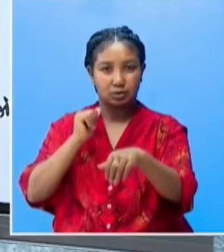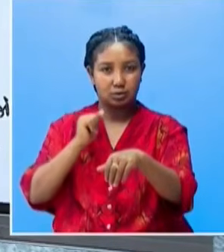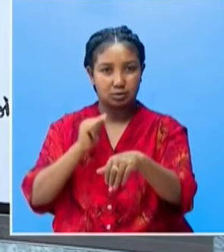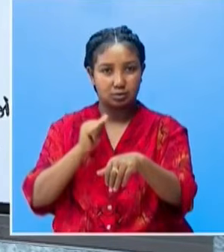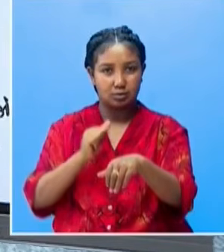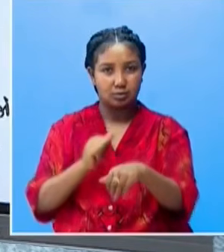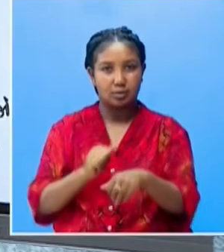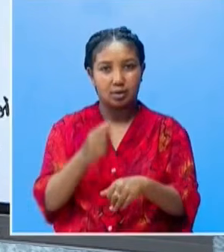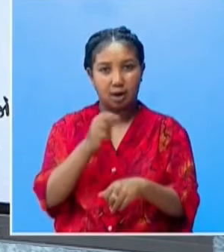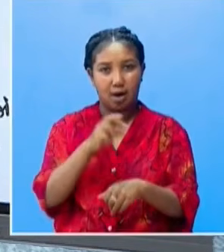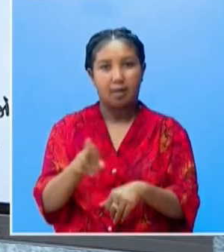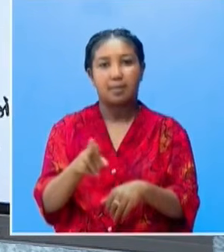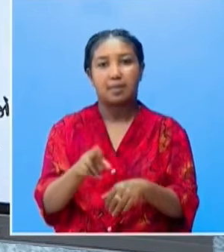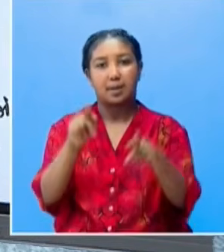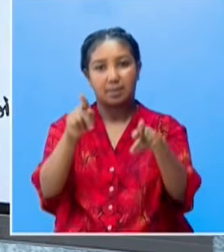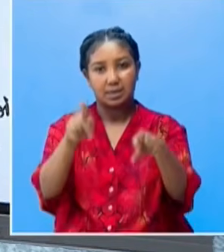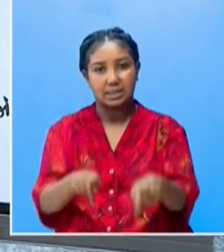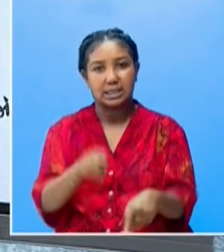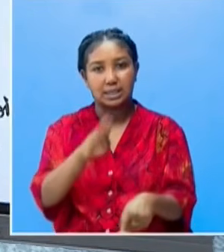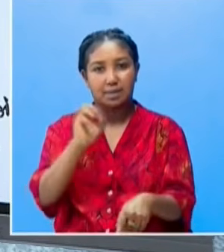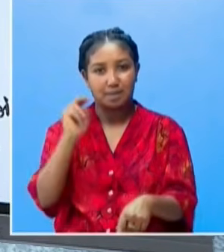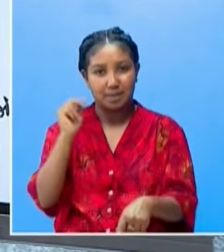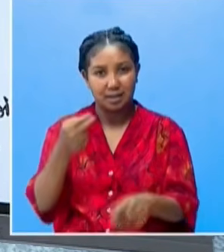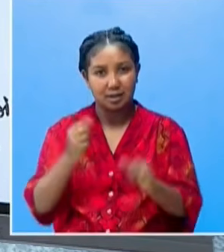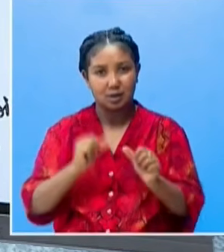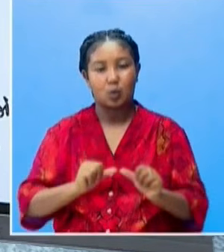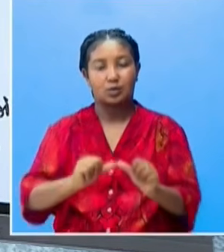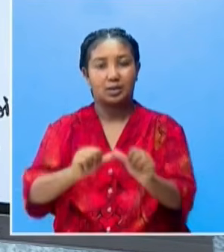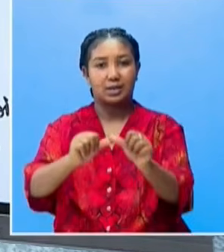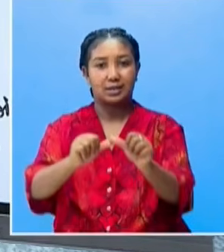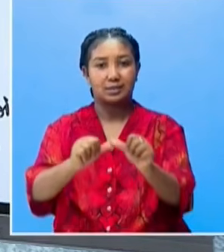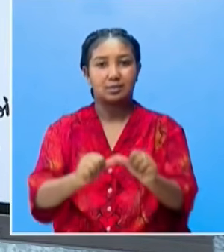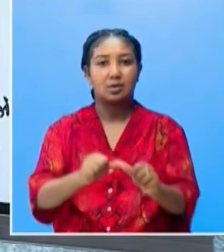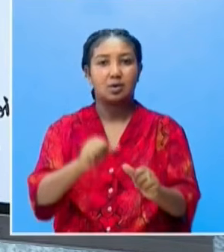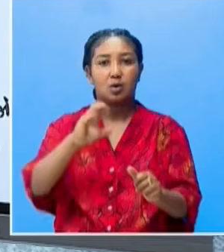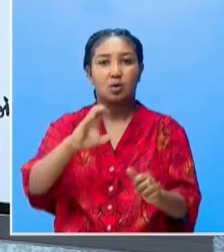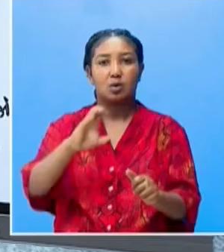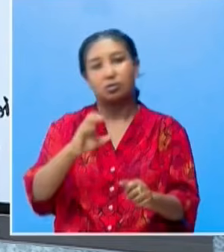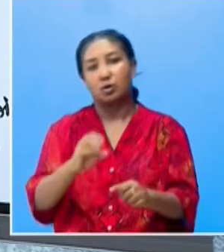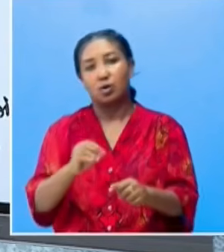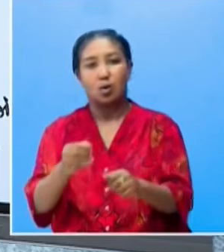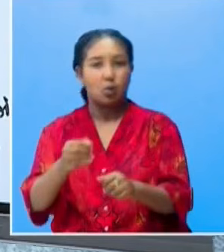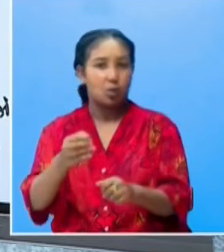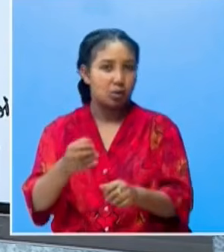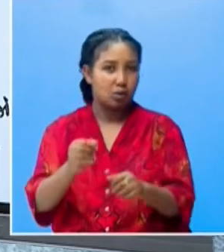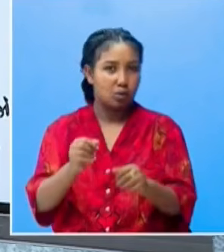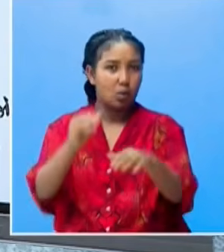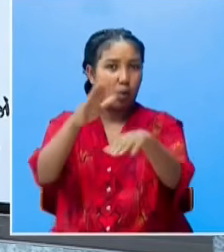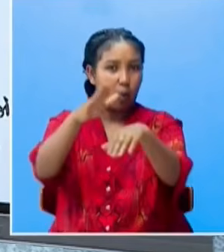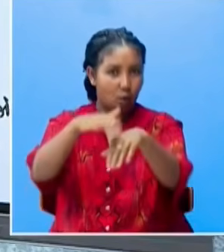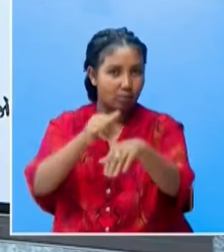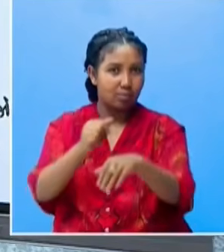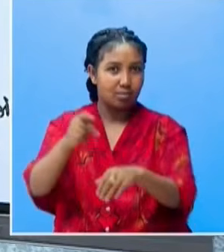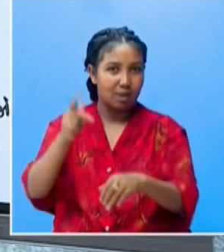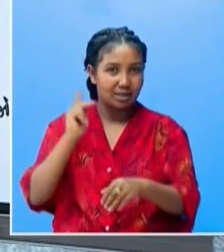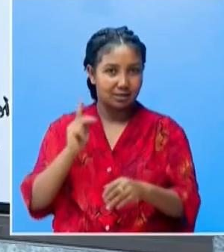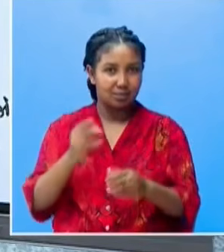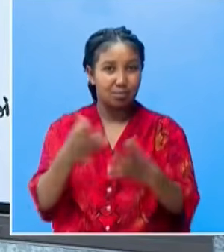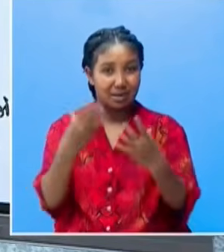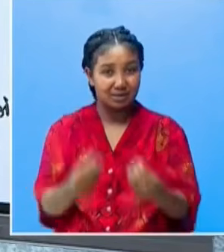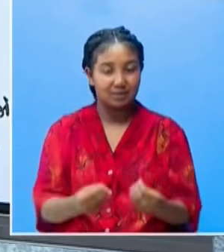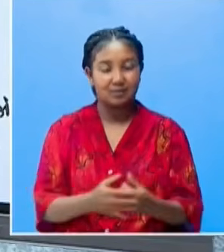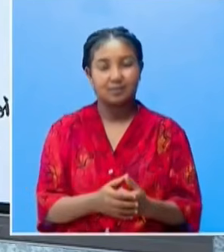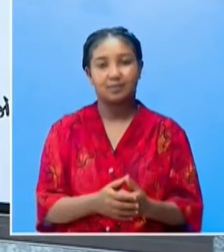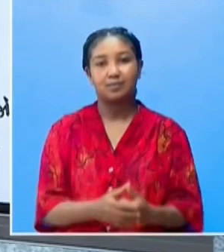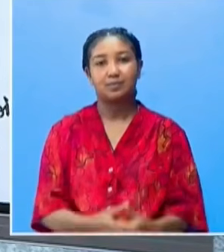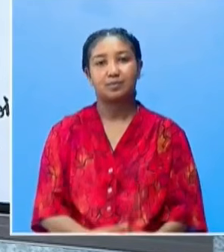Are present, being continuous, called passive, which is they are being called